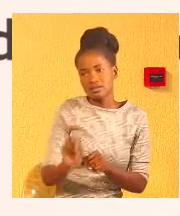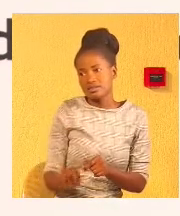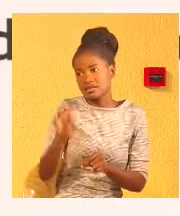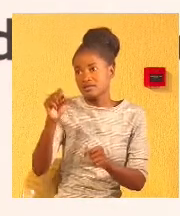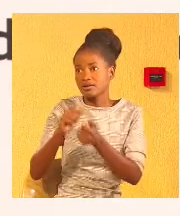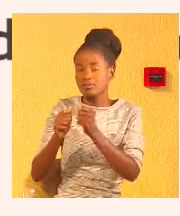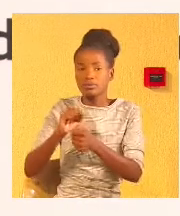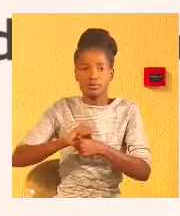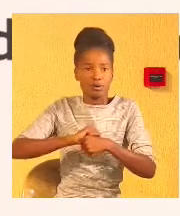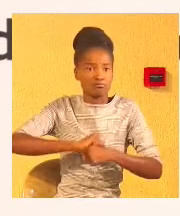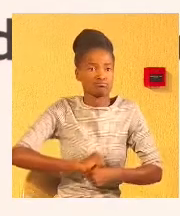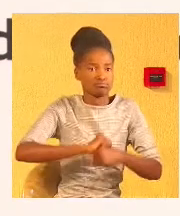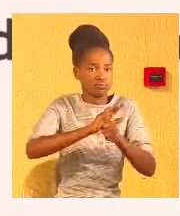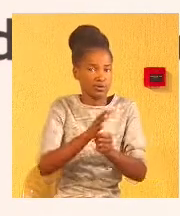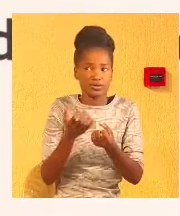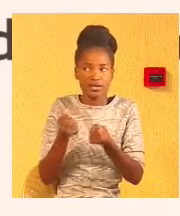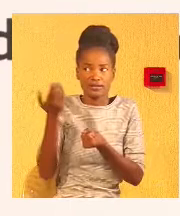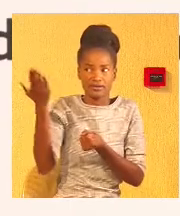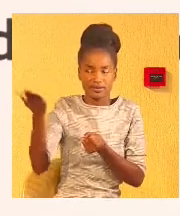COVID-19,